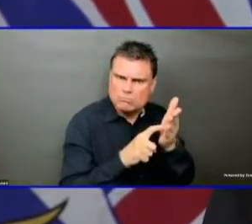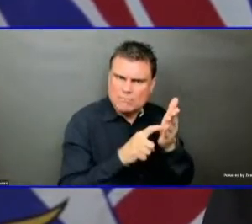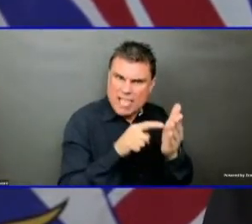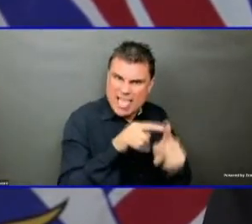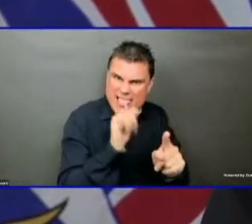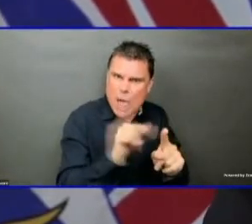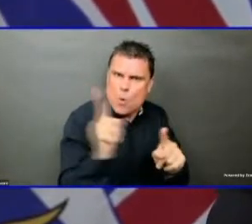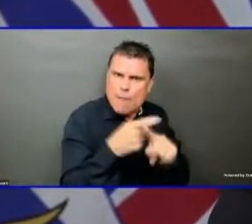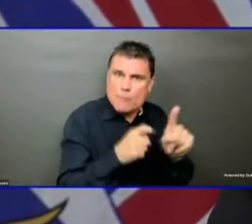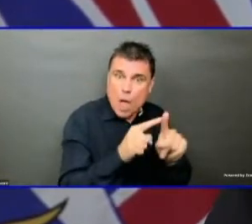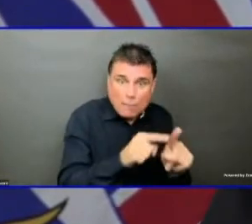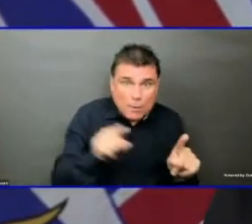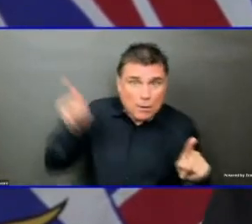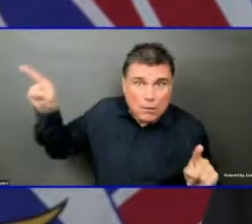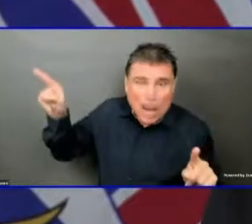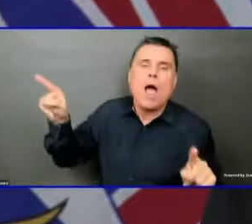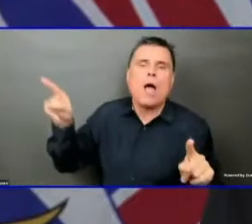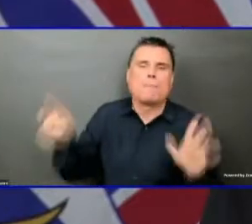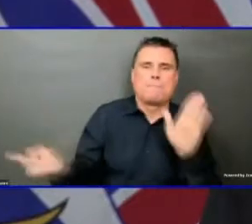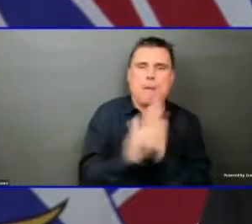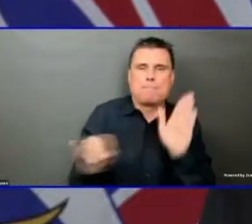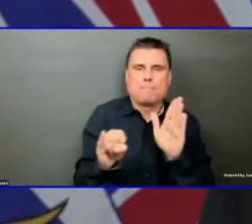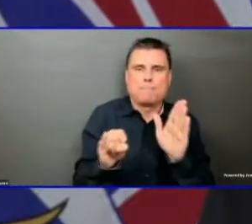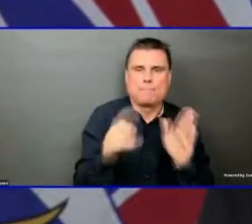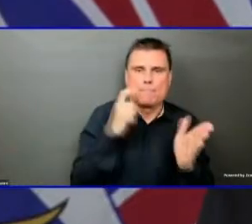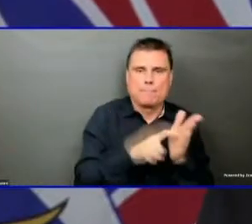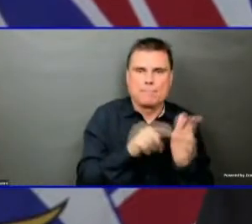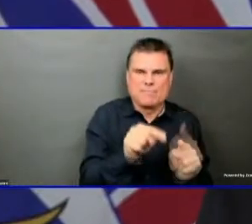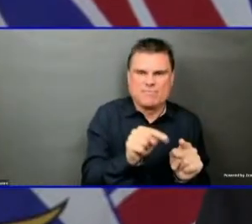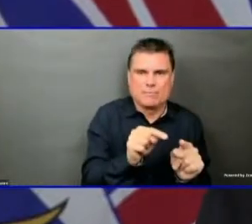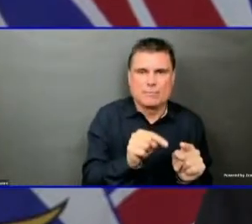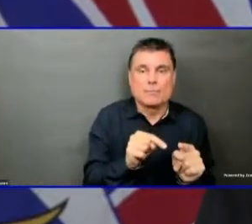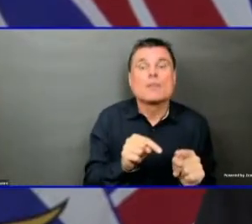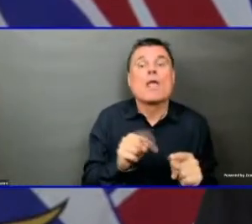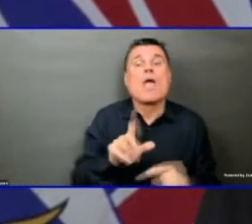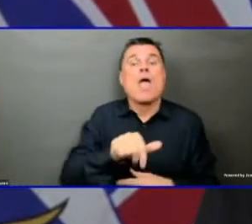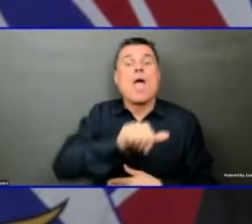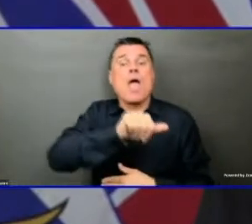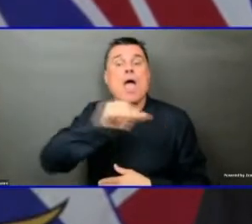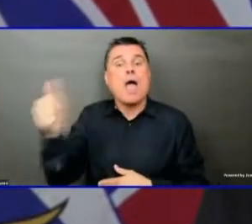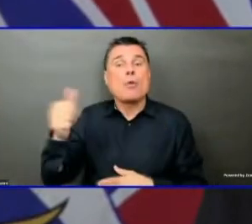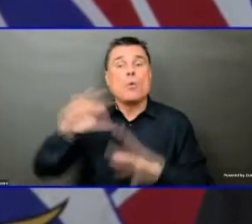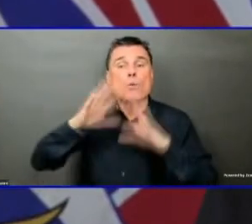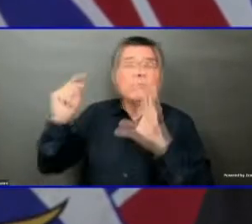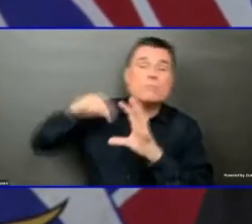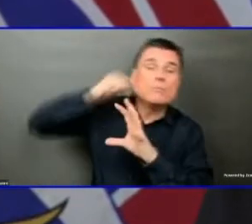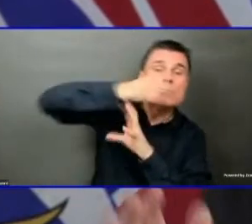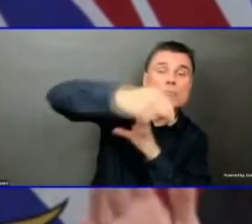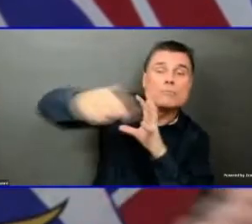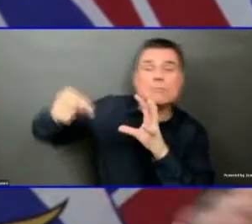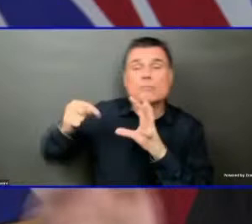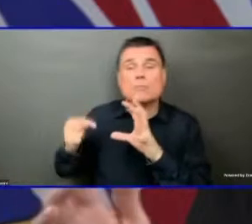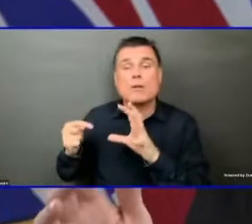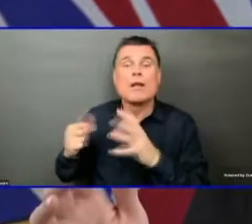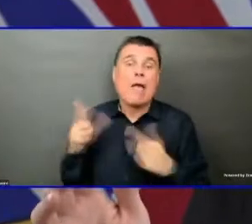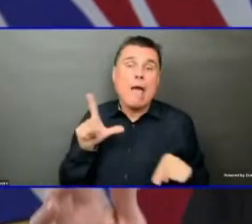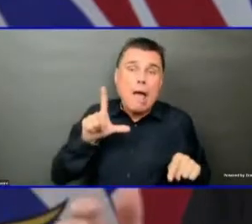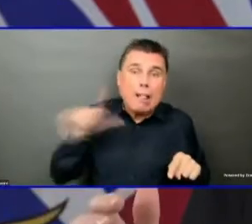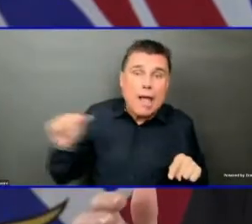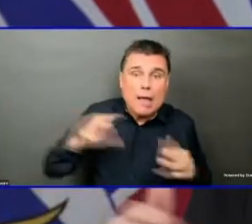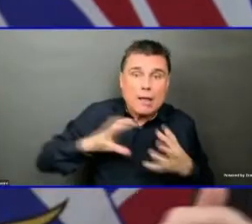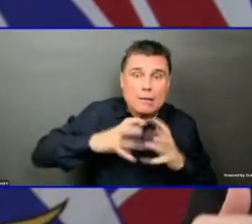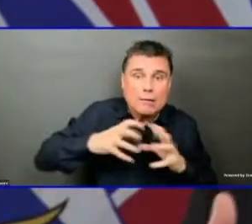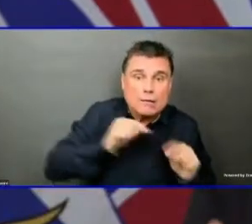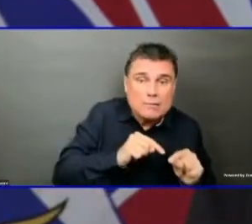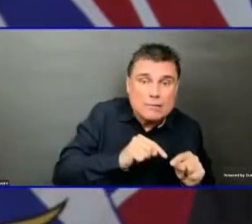should detect the concerning pieces in the variant from LA as well. And the whole genome